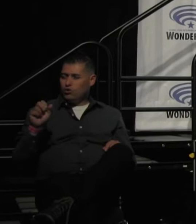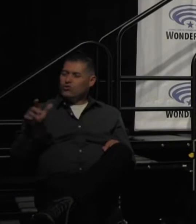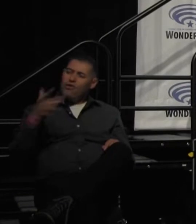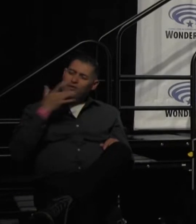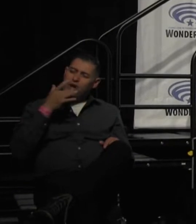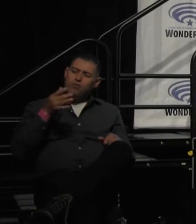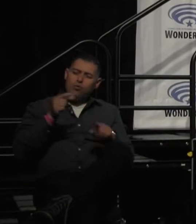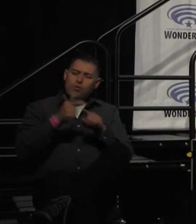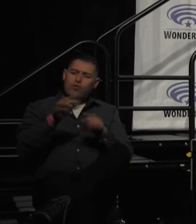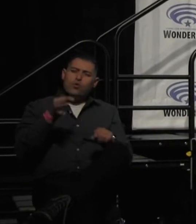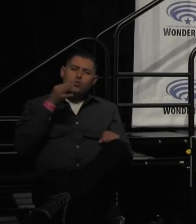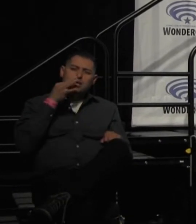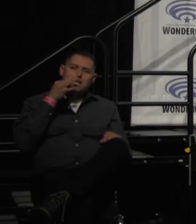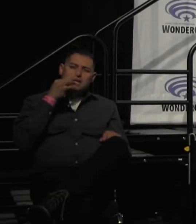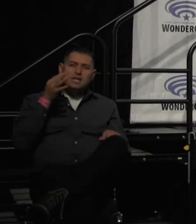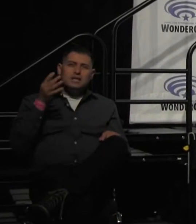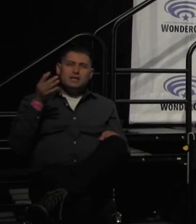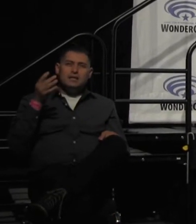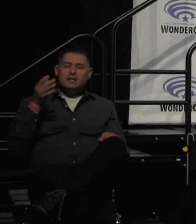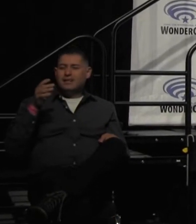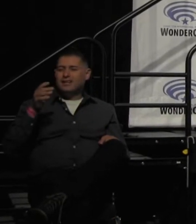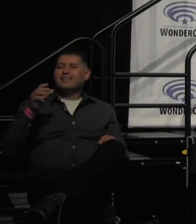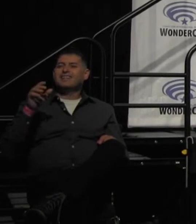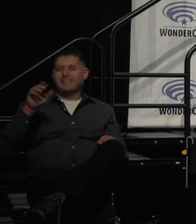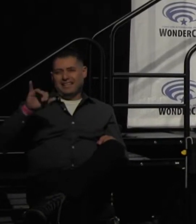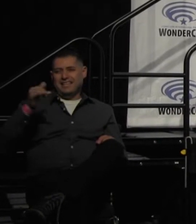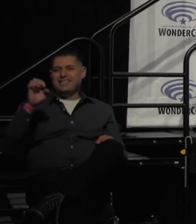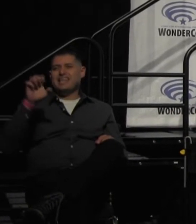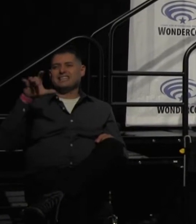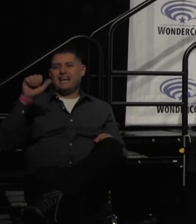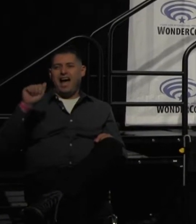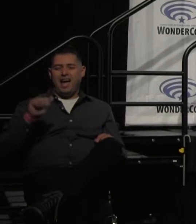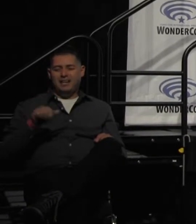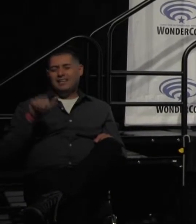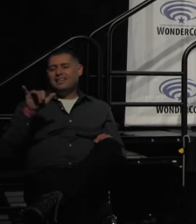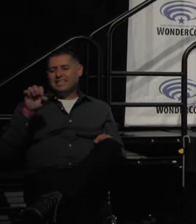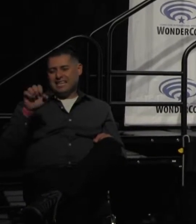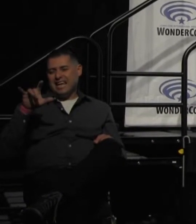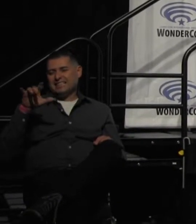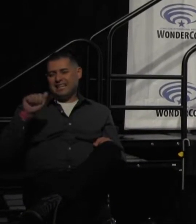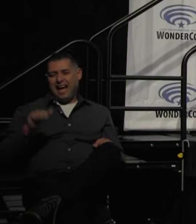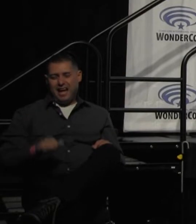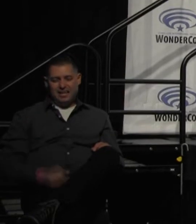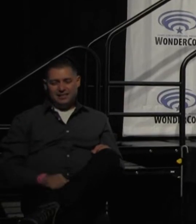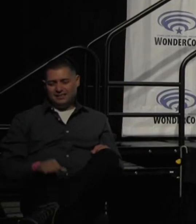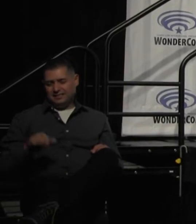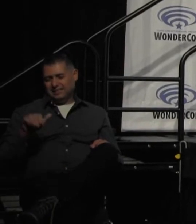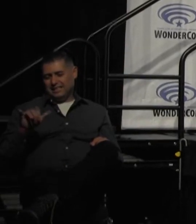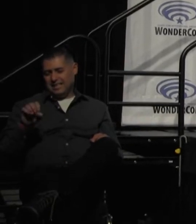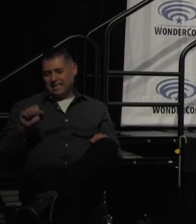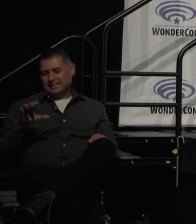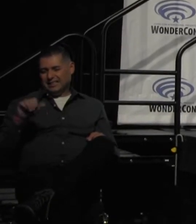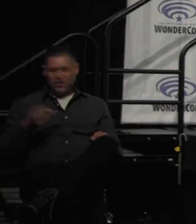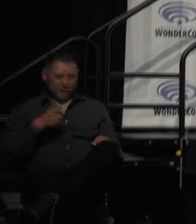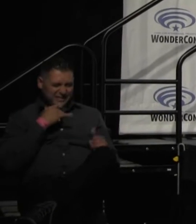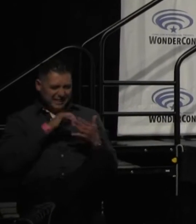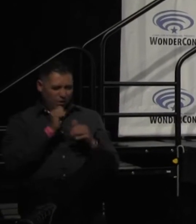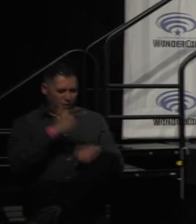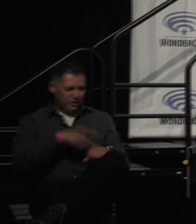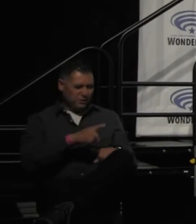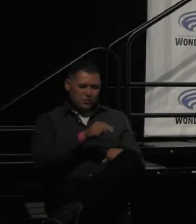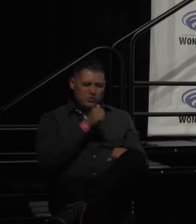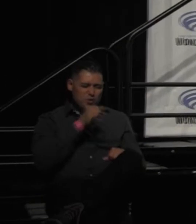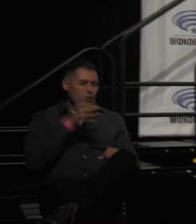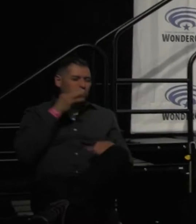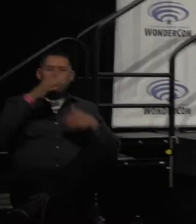for weed? Weed, Cheech? Weed, yeska. Yeska? You don't say yeska. Is that what you say all the time? Yeah, or weed,